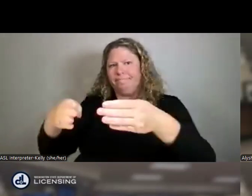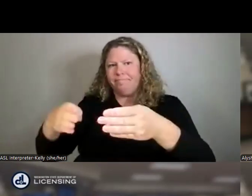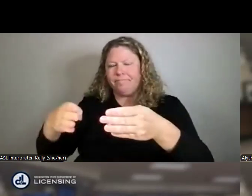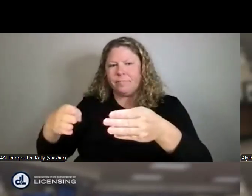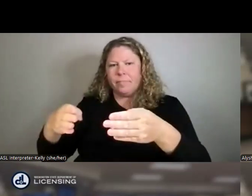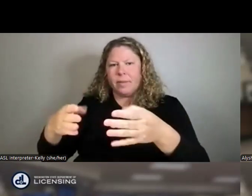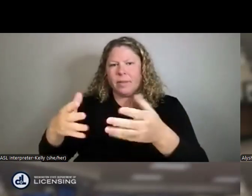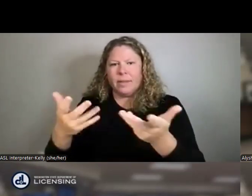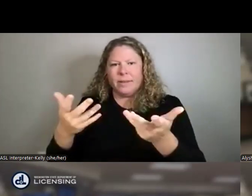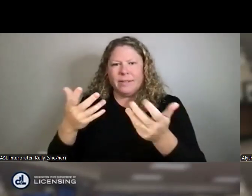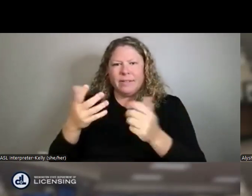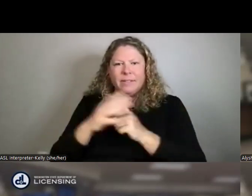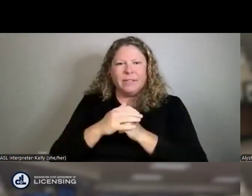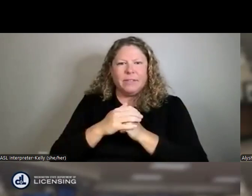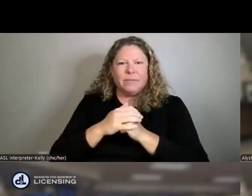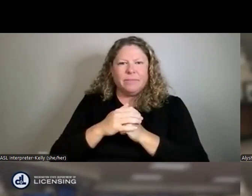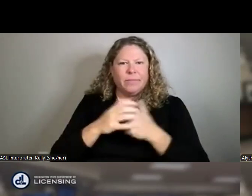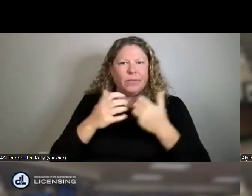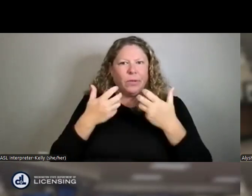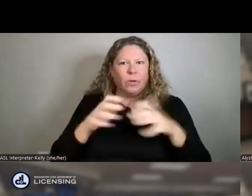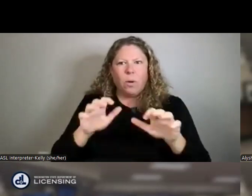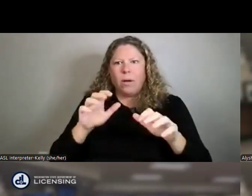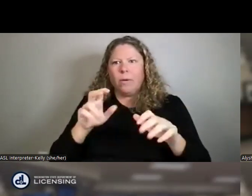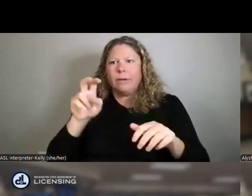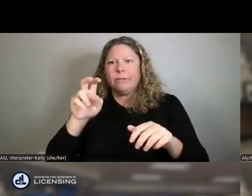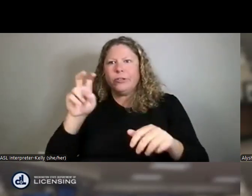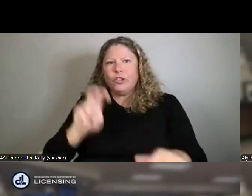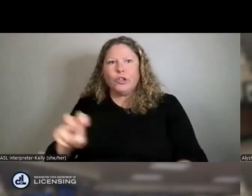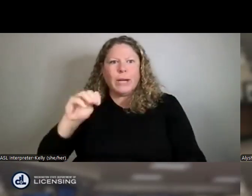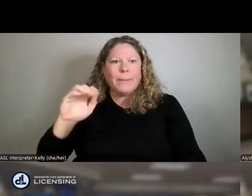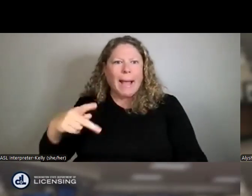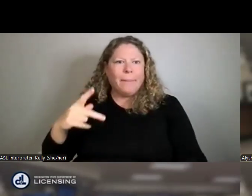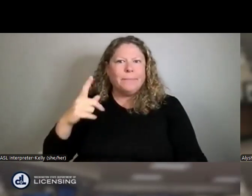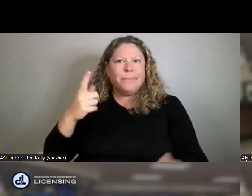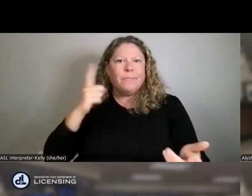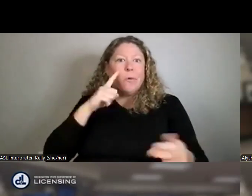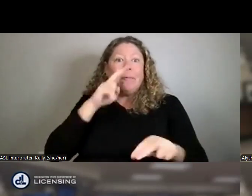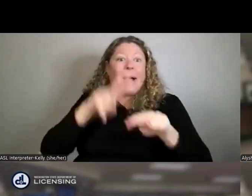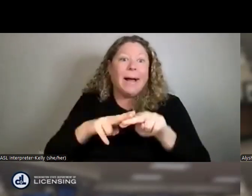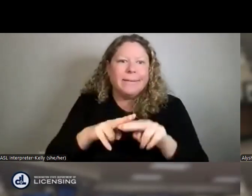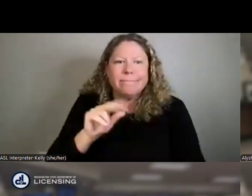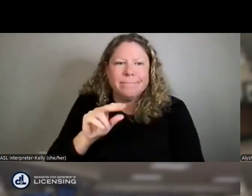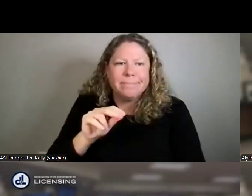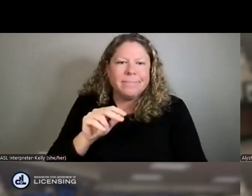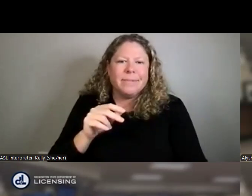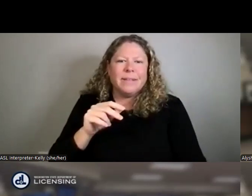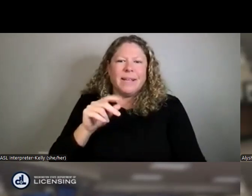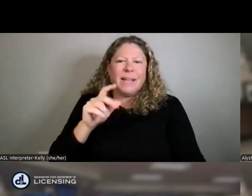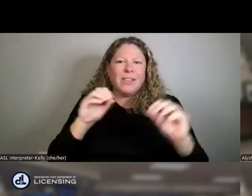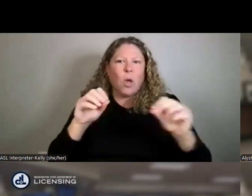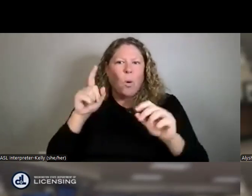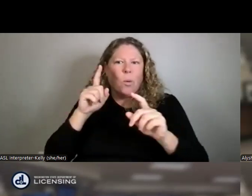No one wants to get into a place where you're mapping customer journeys just because it's fun and there's no intention to do anything with